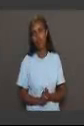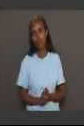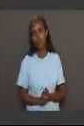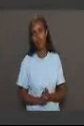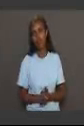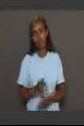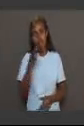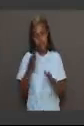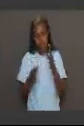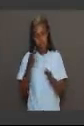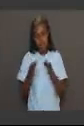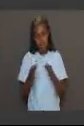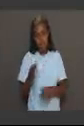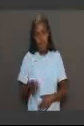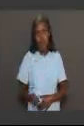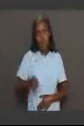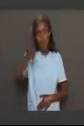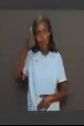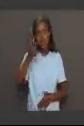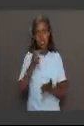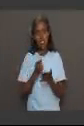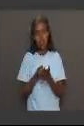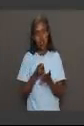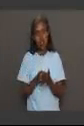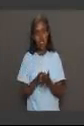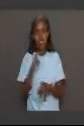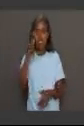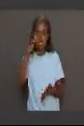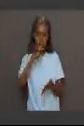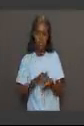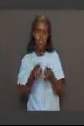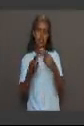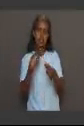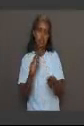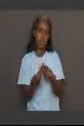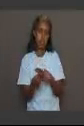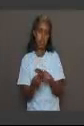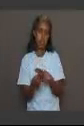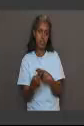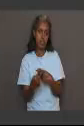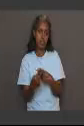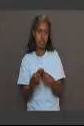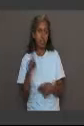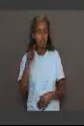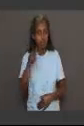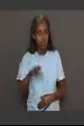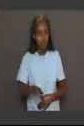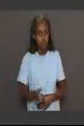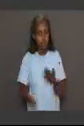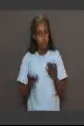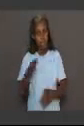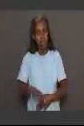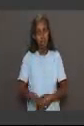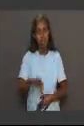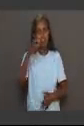If you were to toss a coin 1,000 times, you might get a result like